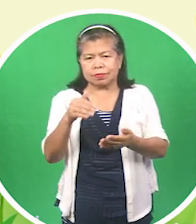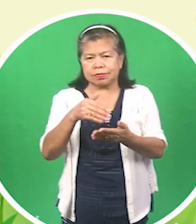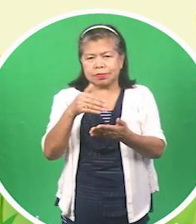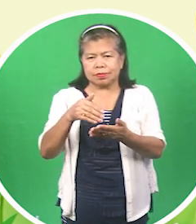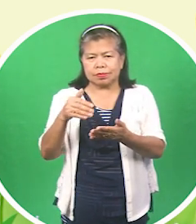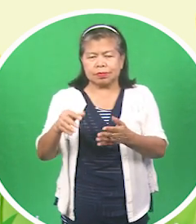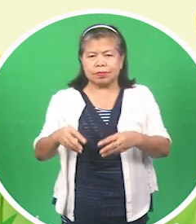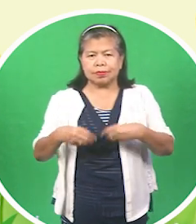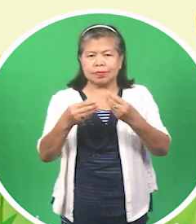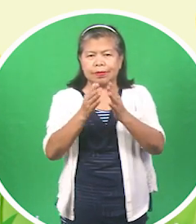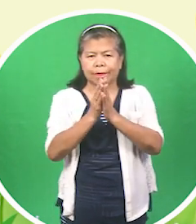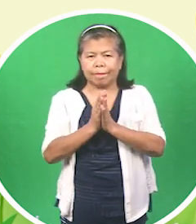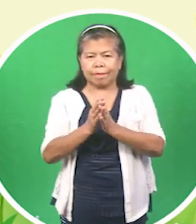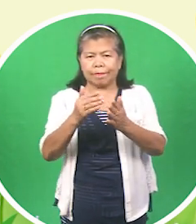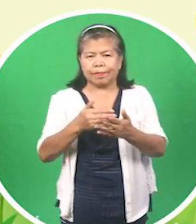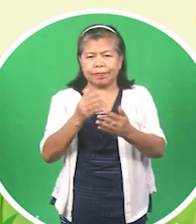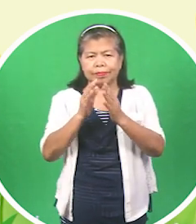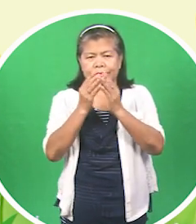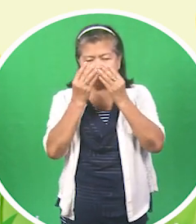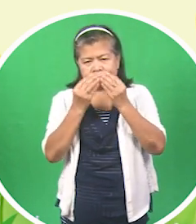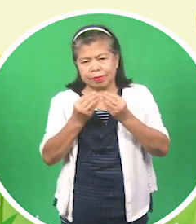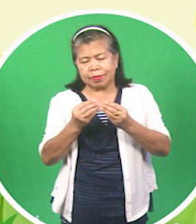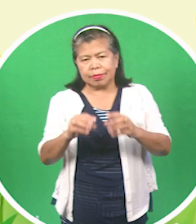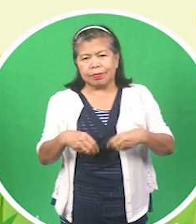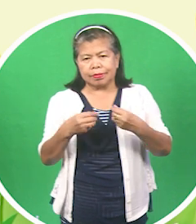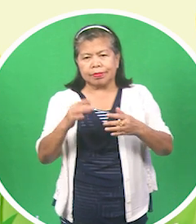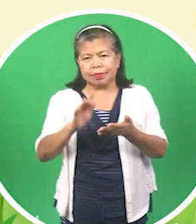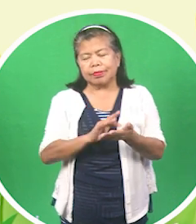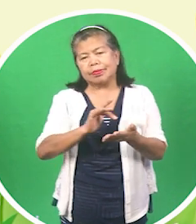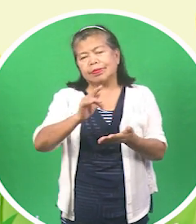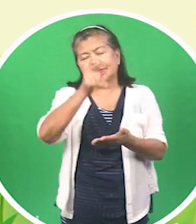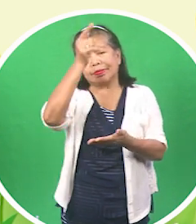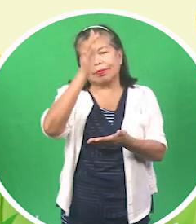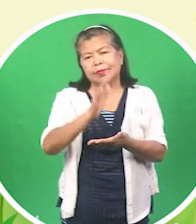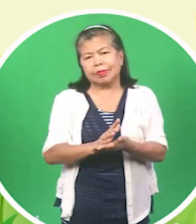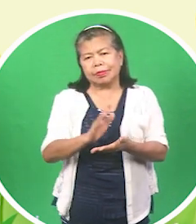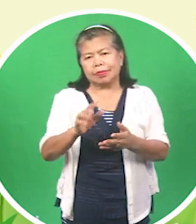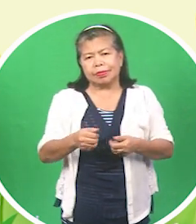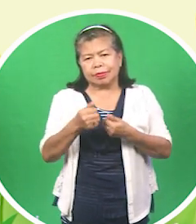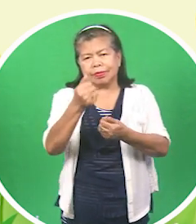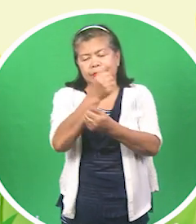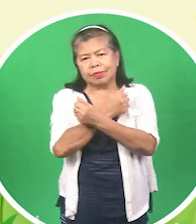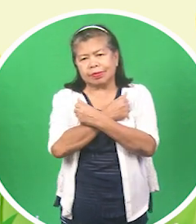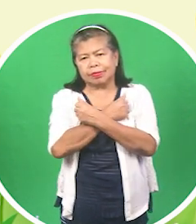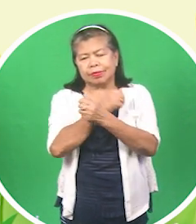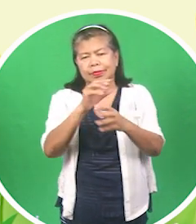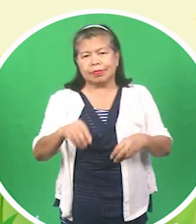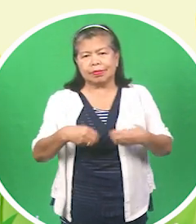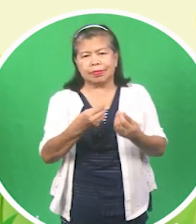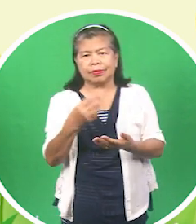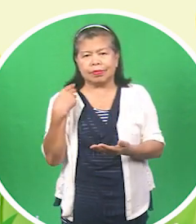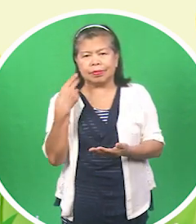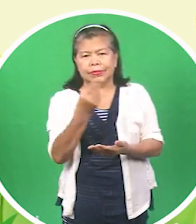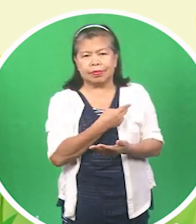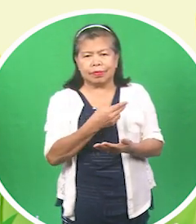our studies. And we pray before sleeping to thank and glorify God for His abiding love and for